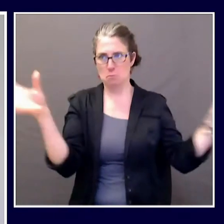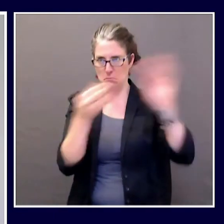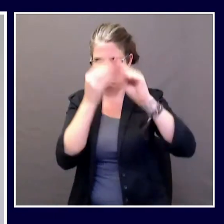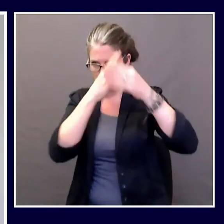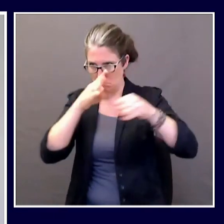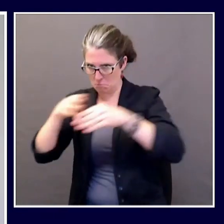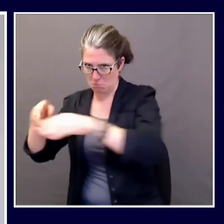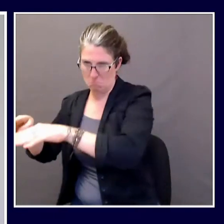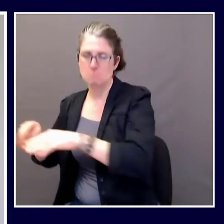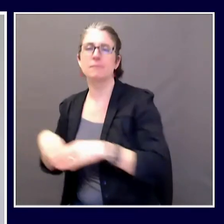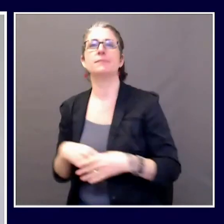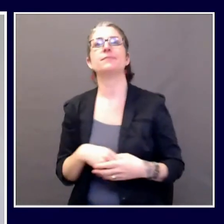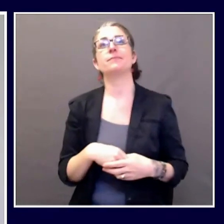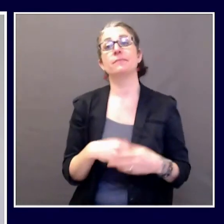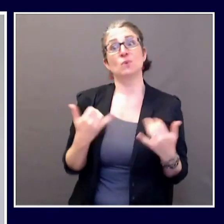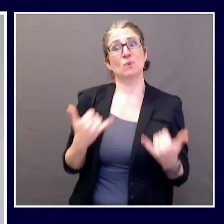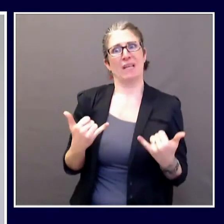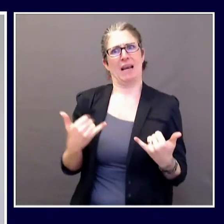right direction.